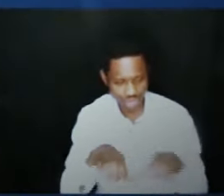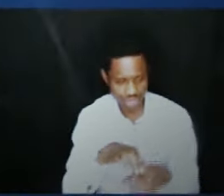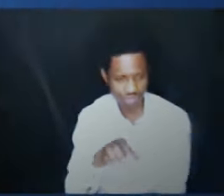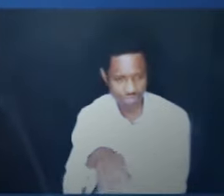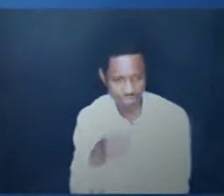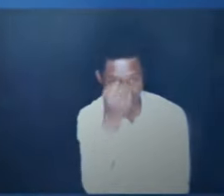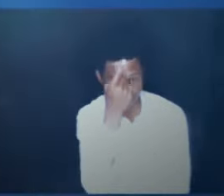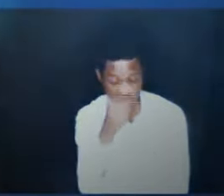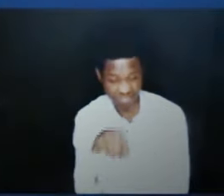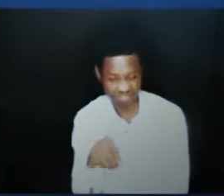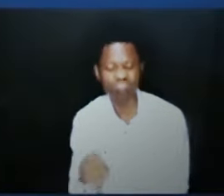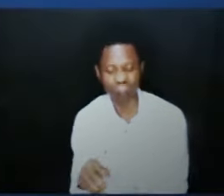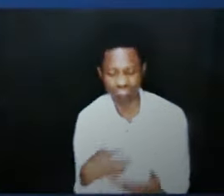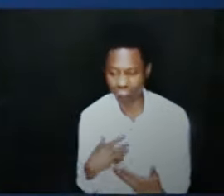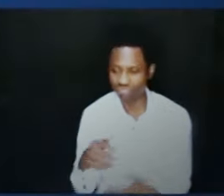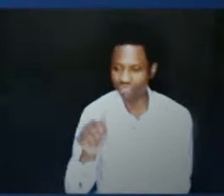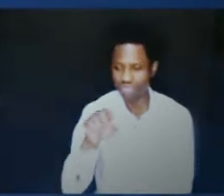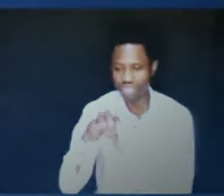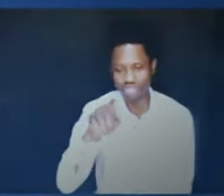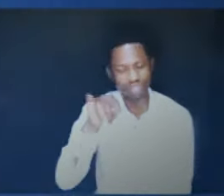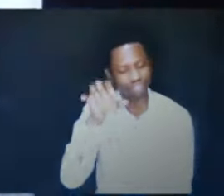Acts chapter